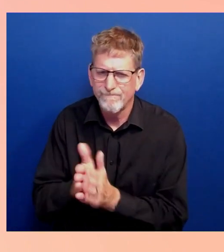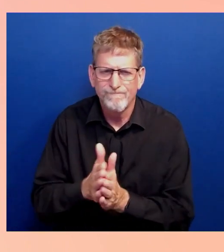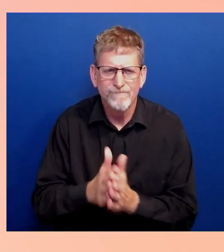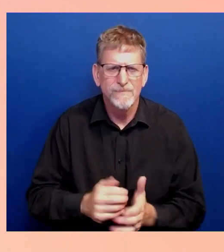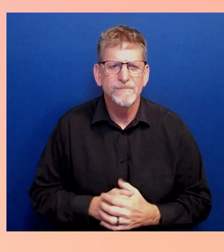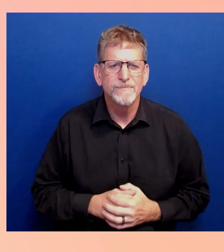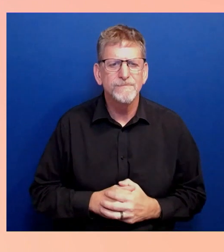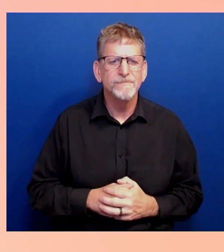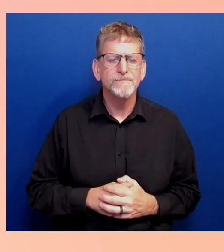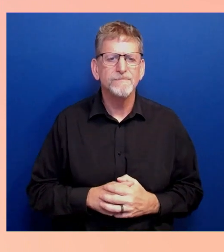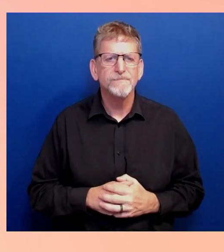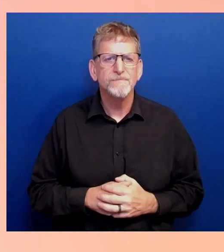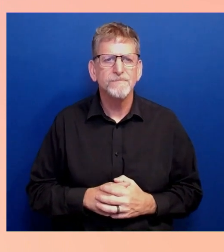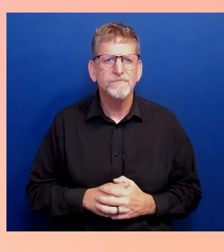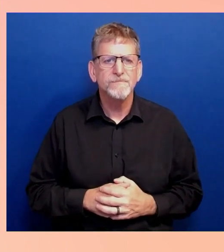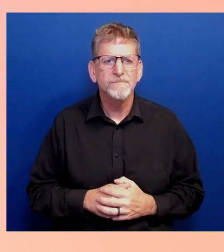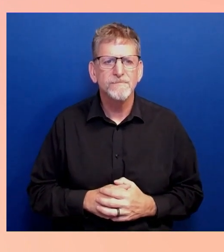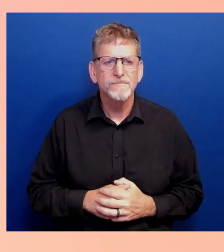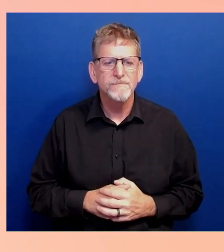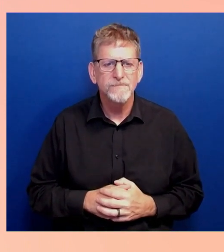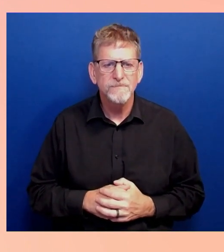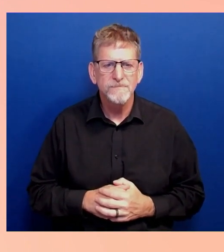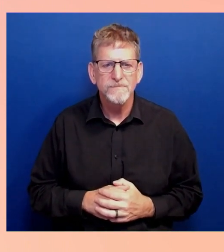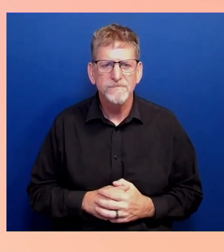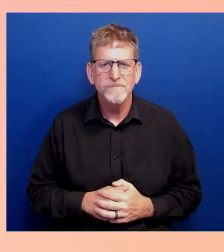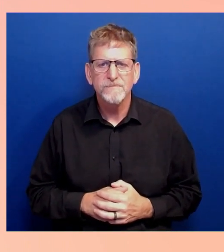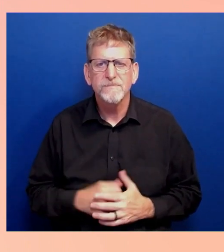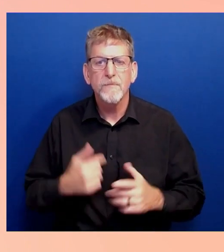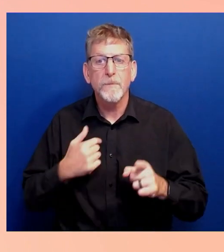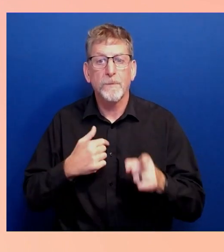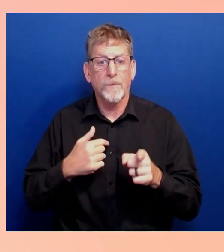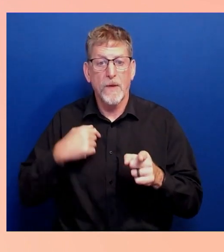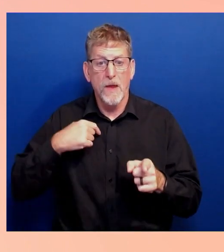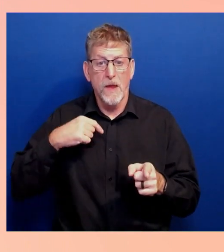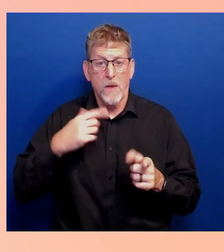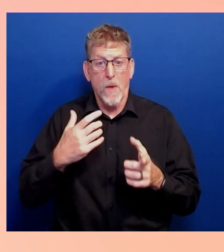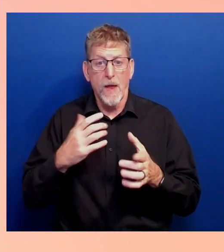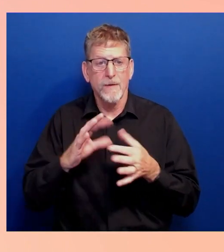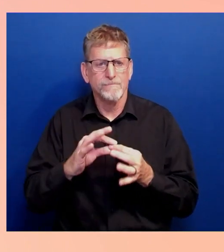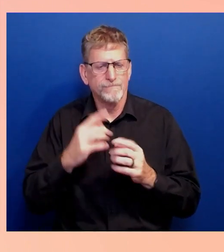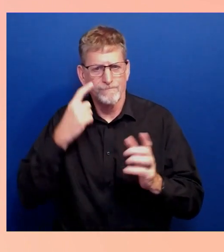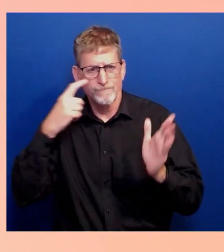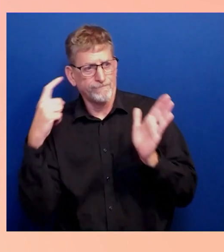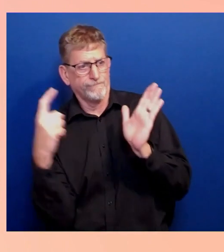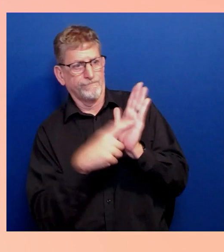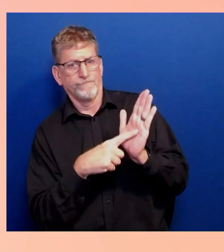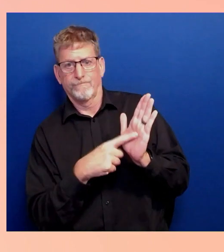I just, on this one, I really wanted to shine a light on the fact that we are still seeing